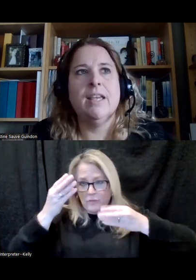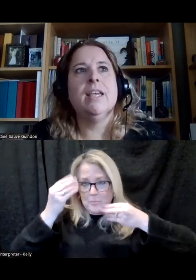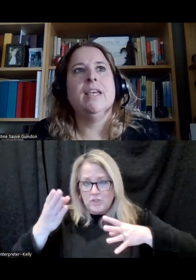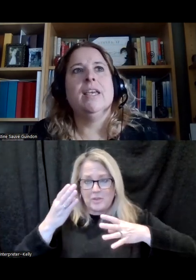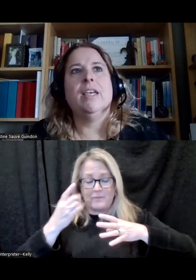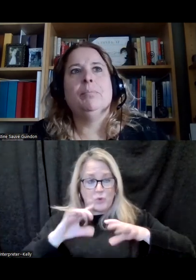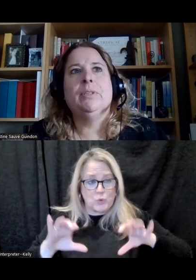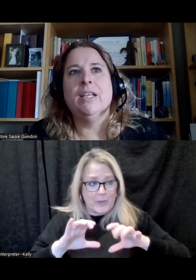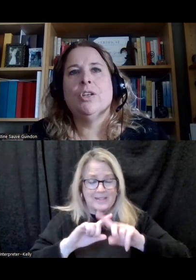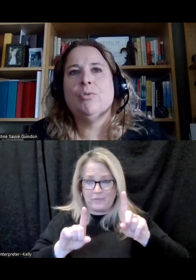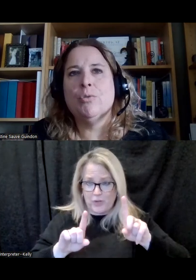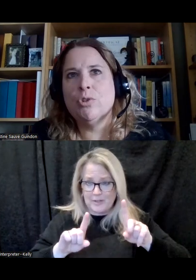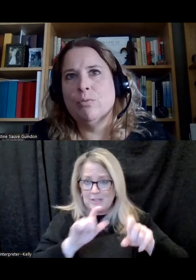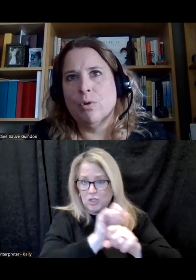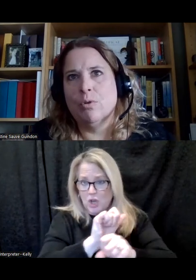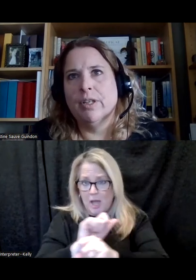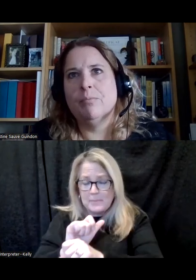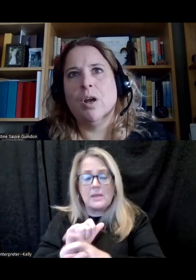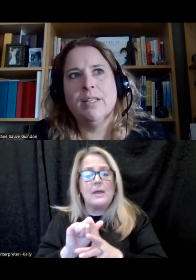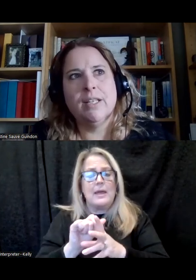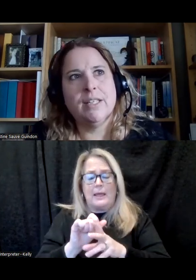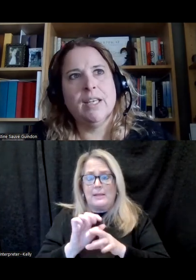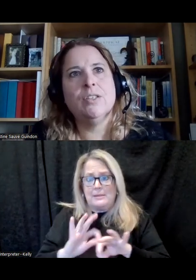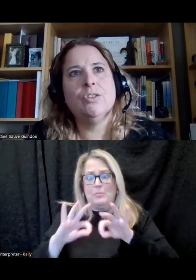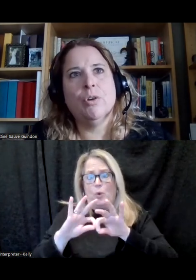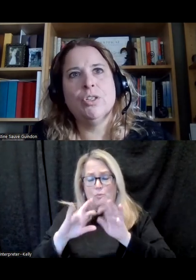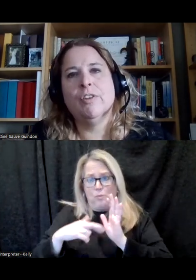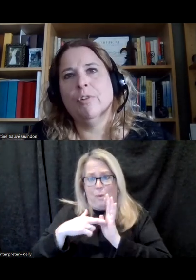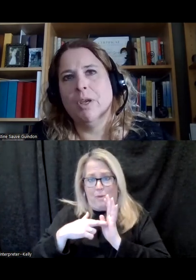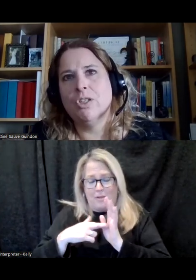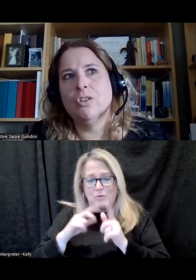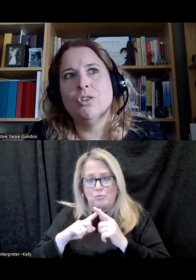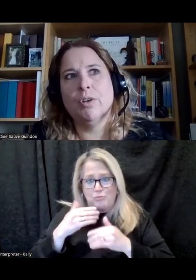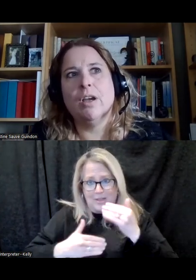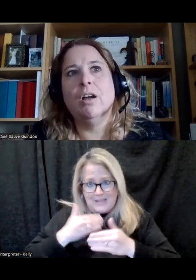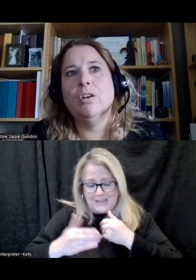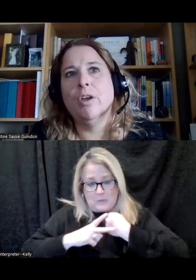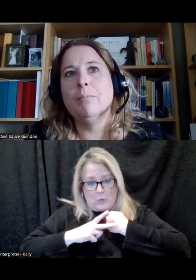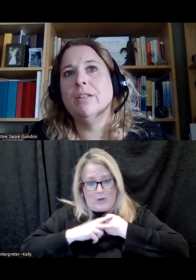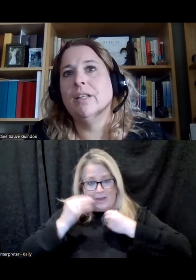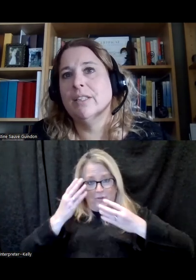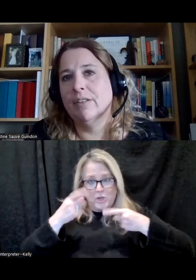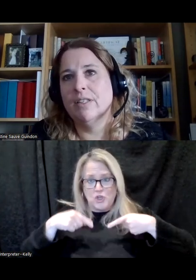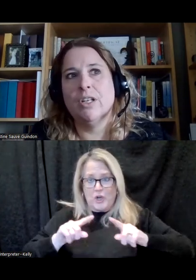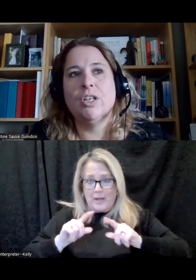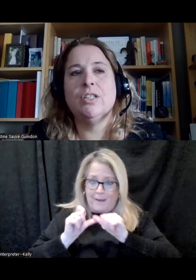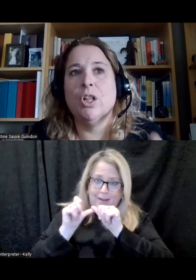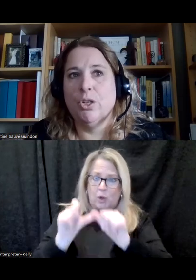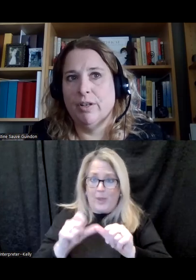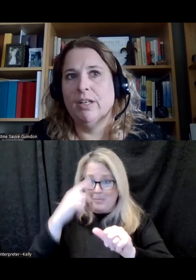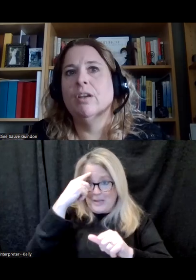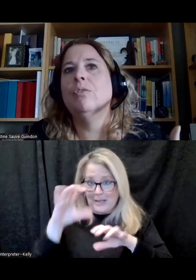tasks, it plays a crucial role in processing and storage of information during ongoing mental activities such